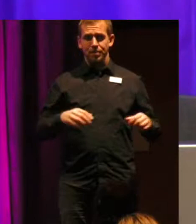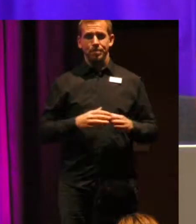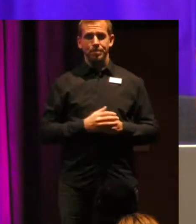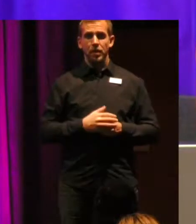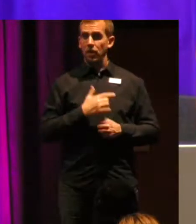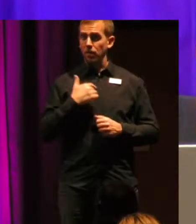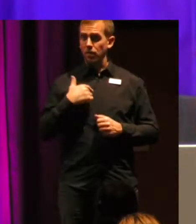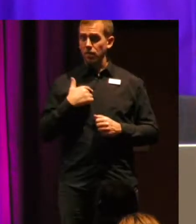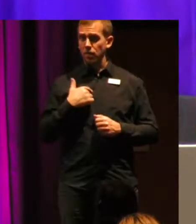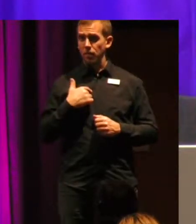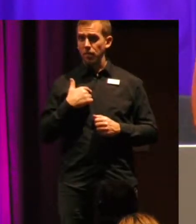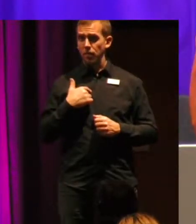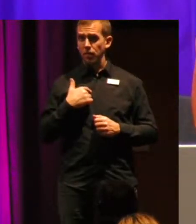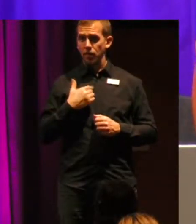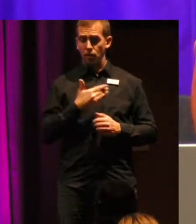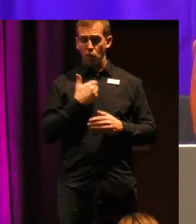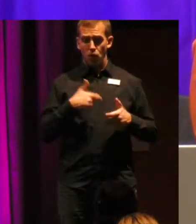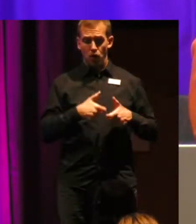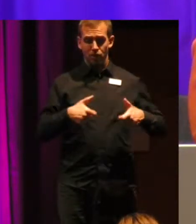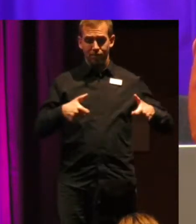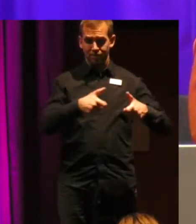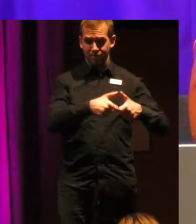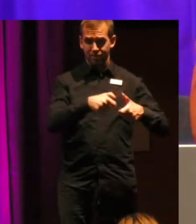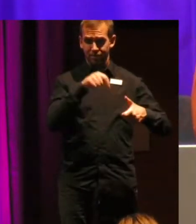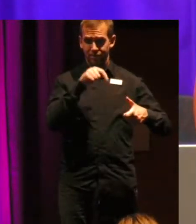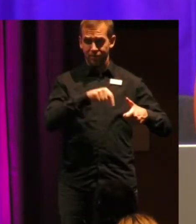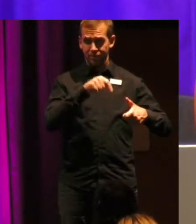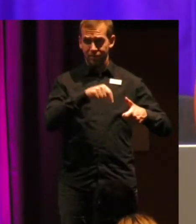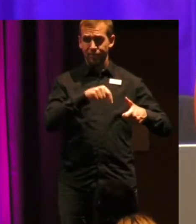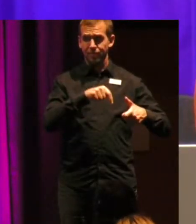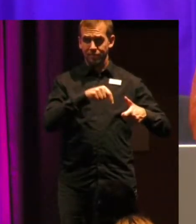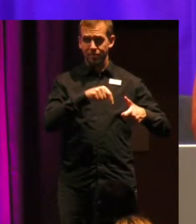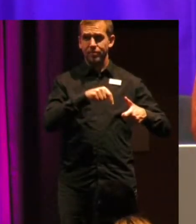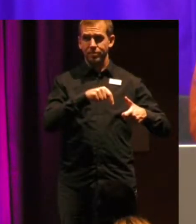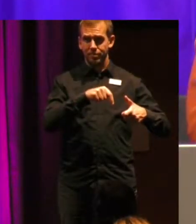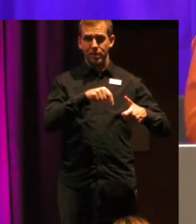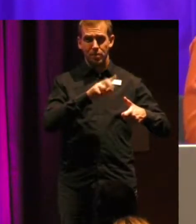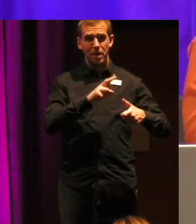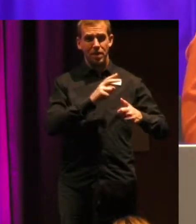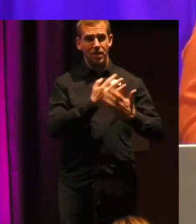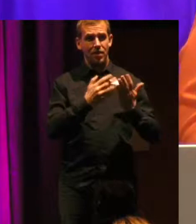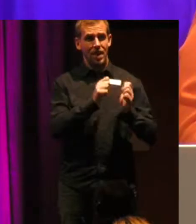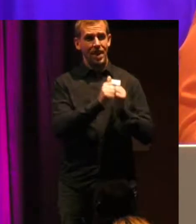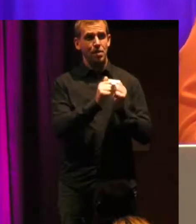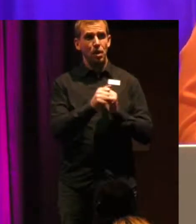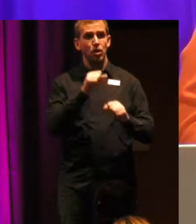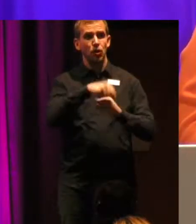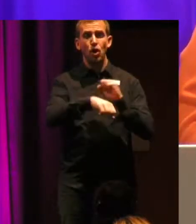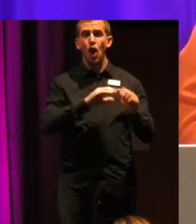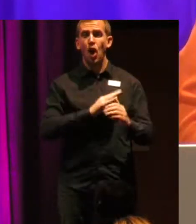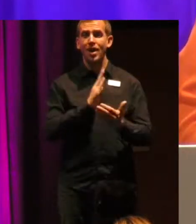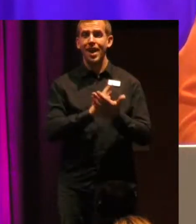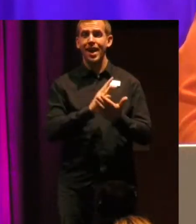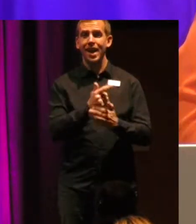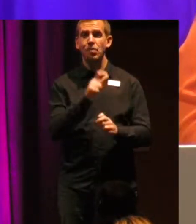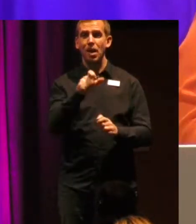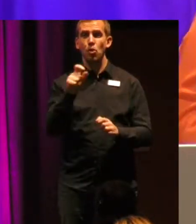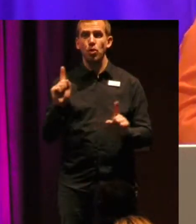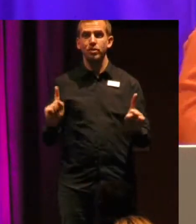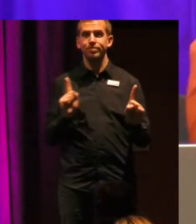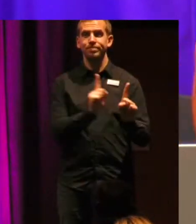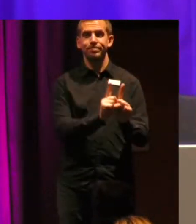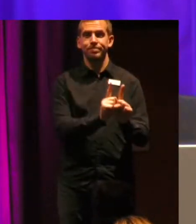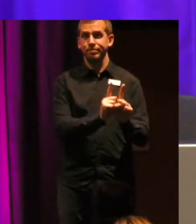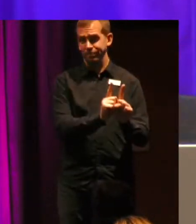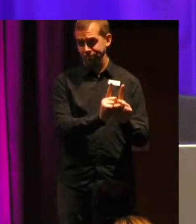our Congress, our electorate, actually have to have security when they're at events. There have been